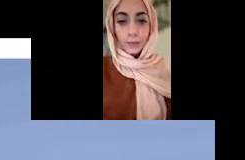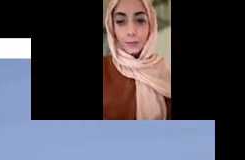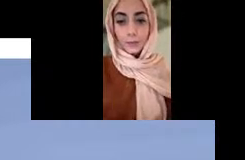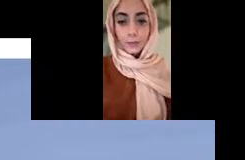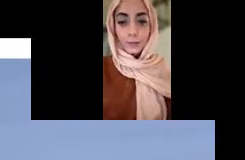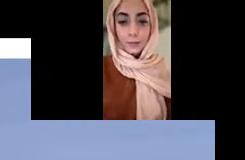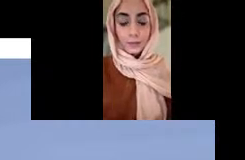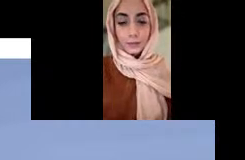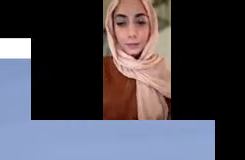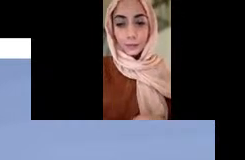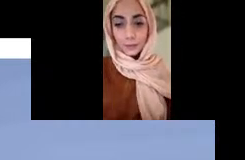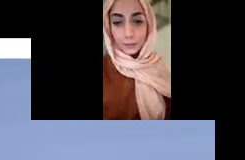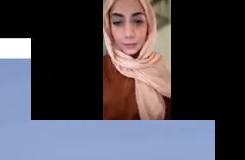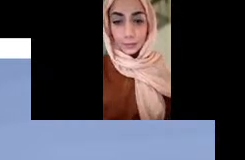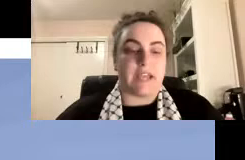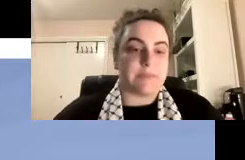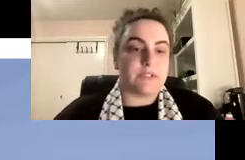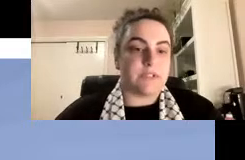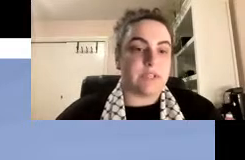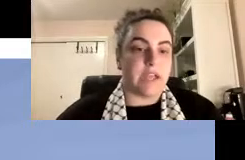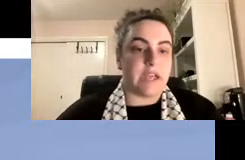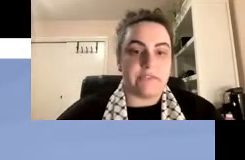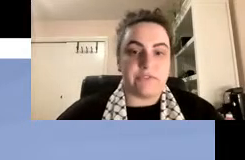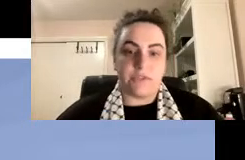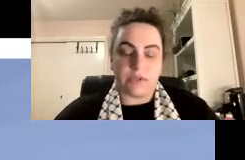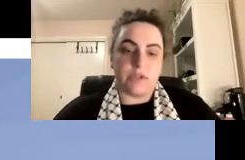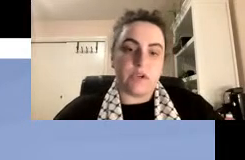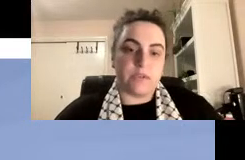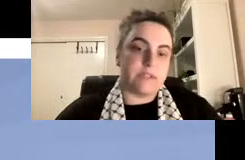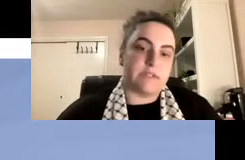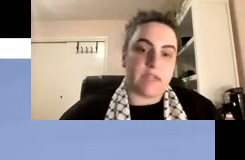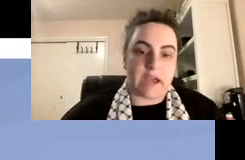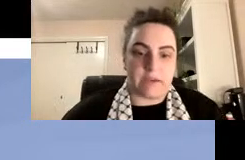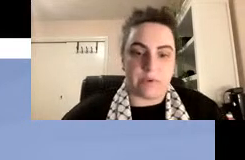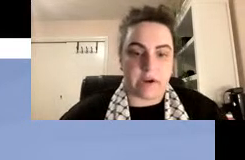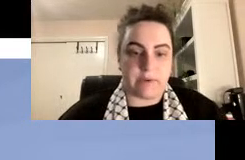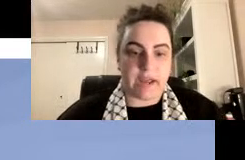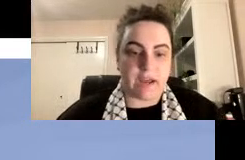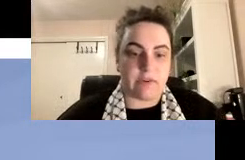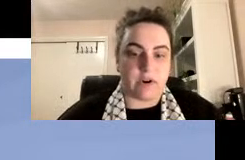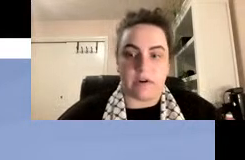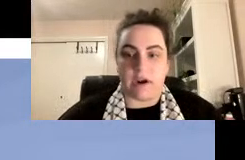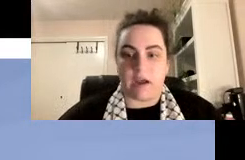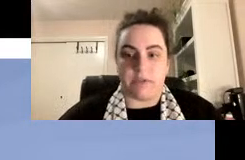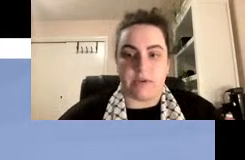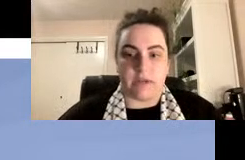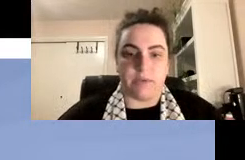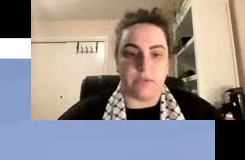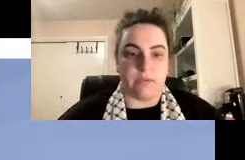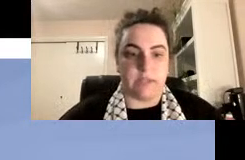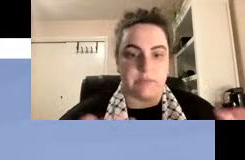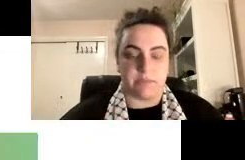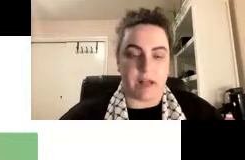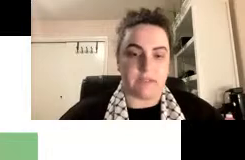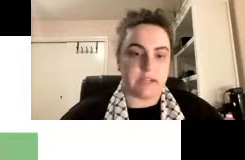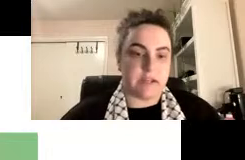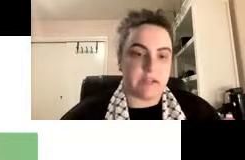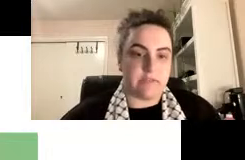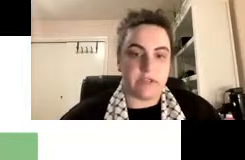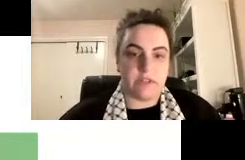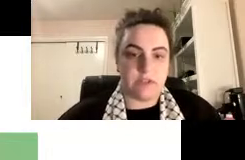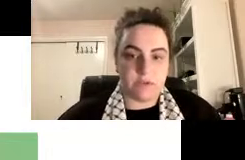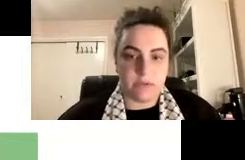city? Yes, absolutely. And if you could go to the slide where we have our UAW Labor for